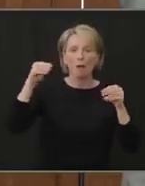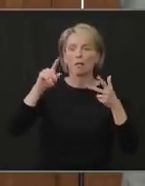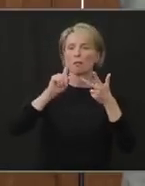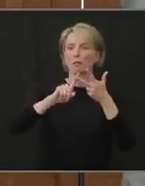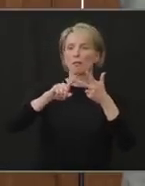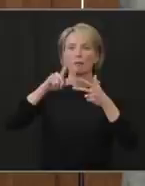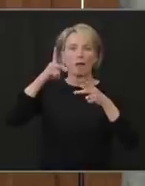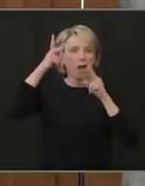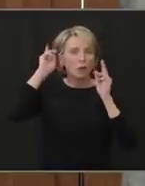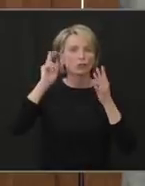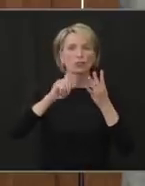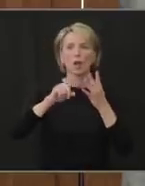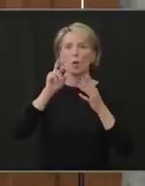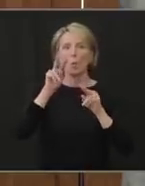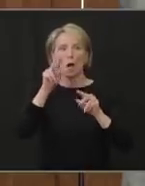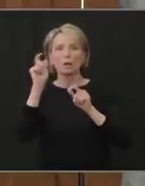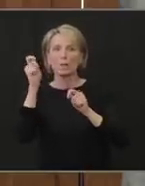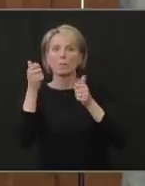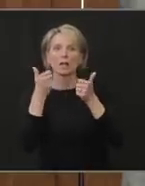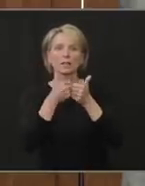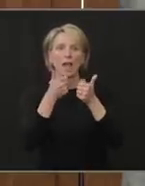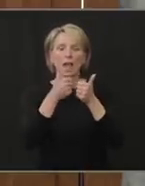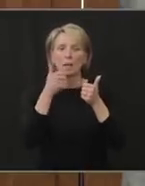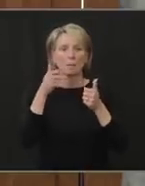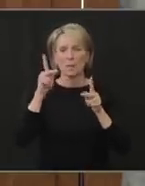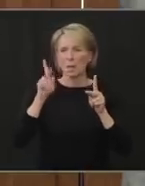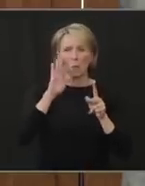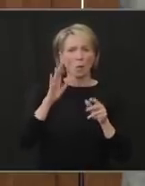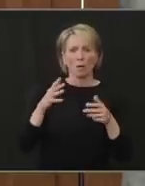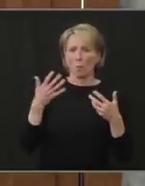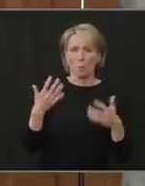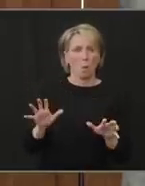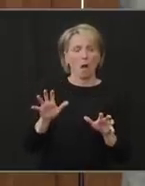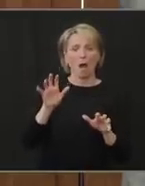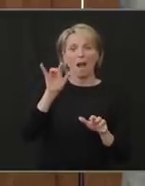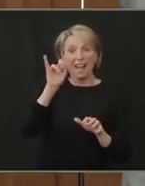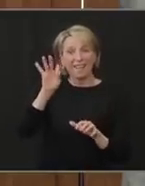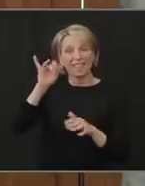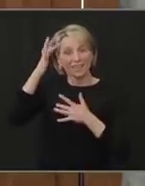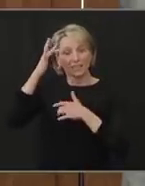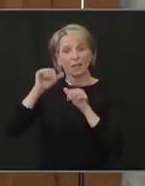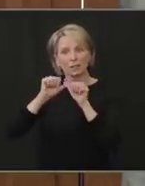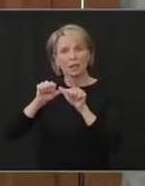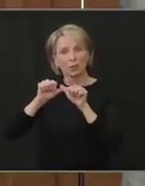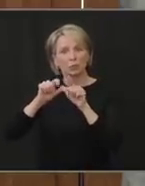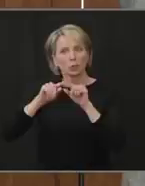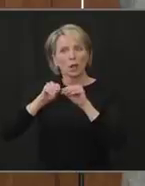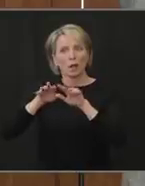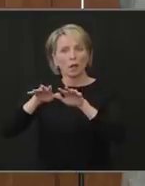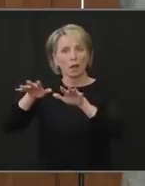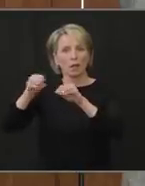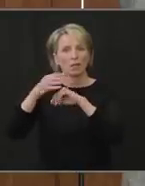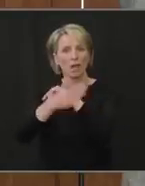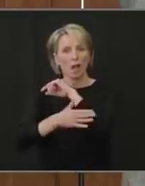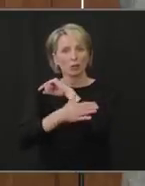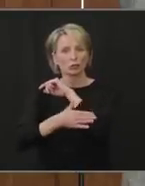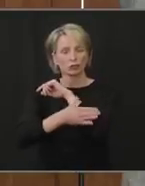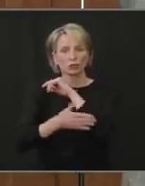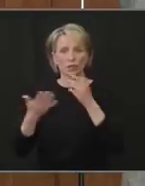stadiums if this virus continues to grip the nation. So talking about